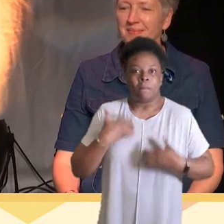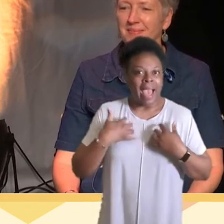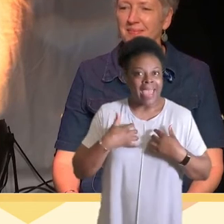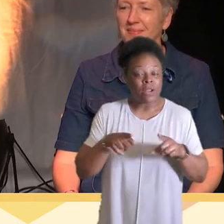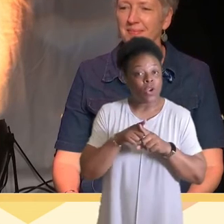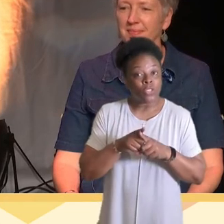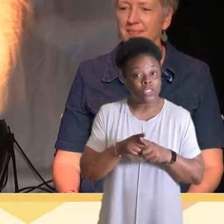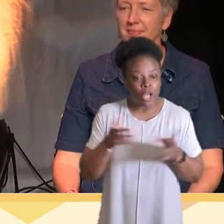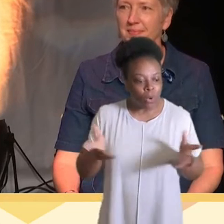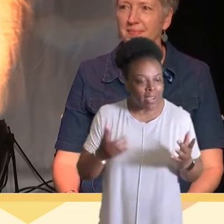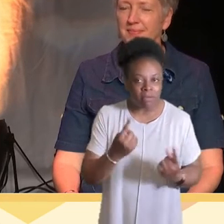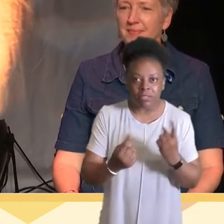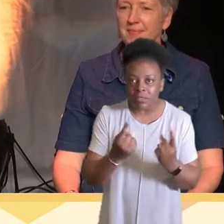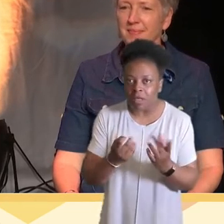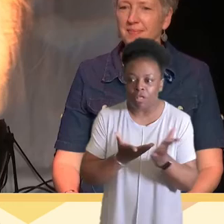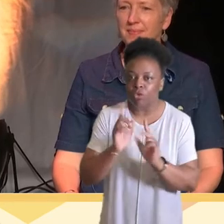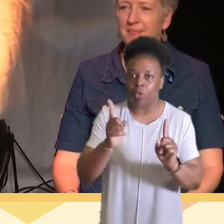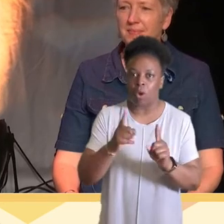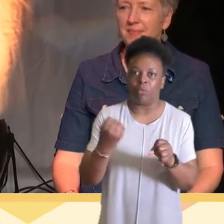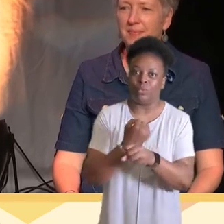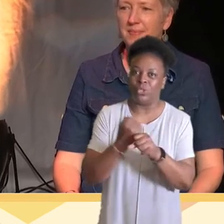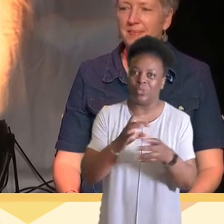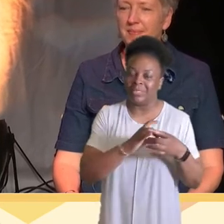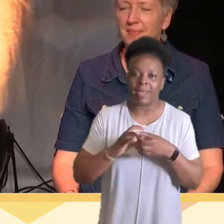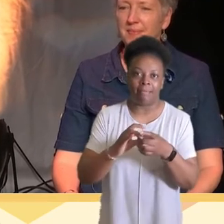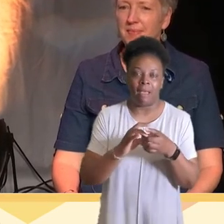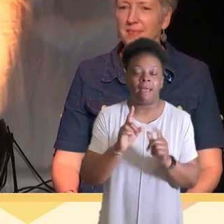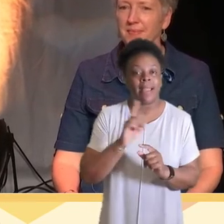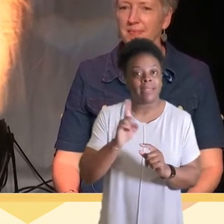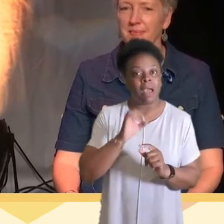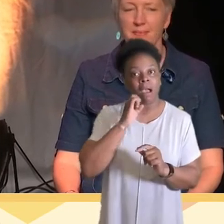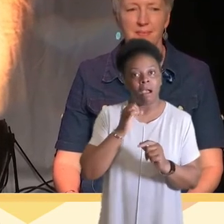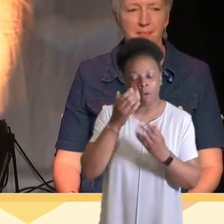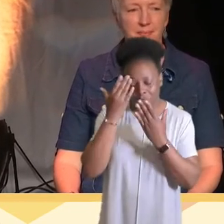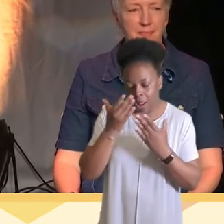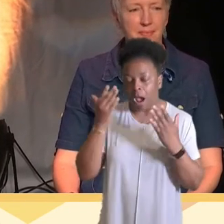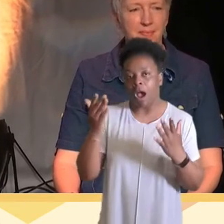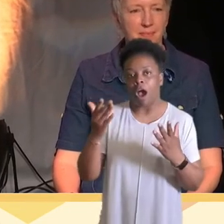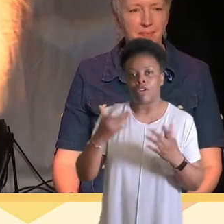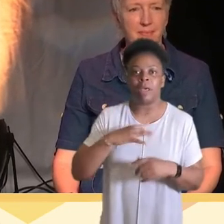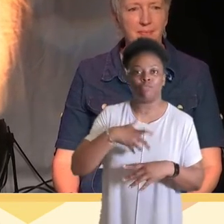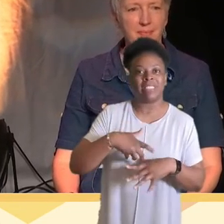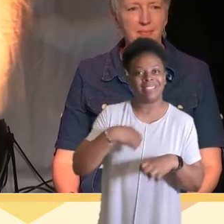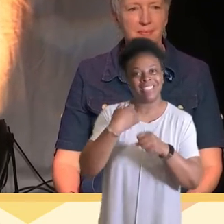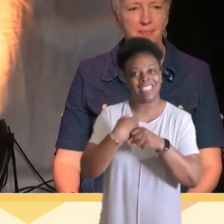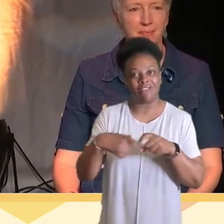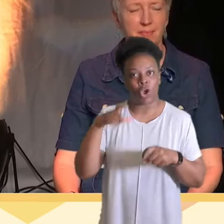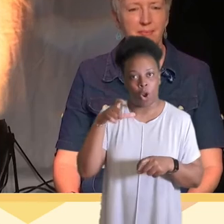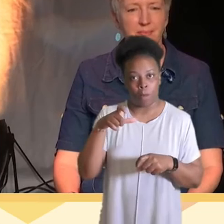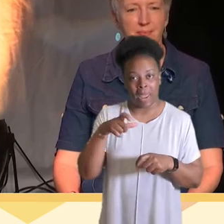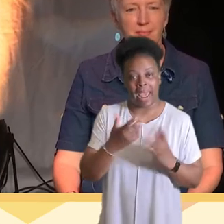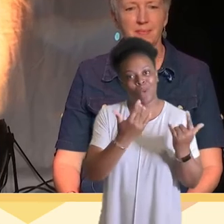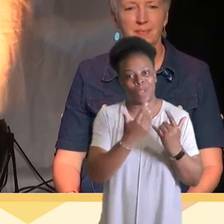doing. Later on, we're going to be honouring our President Geoff Colmer and welcoming our President Hayley